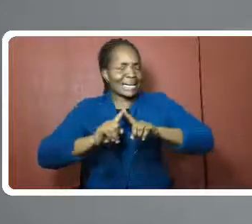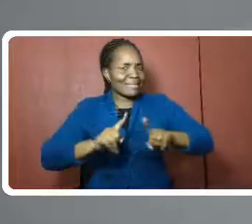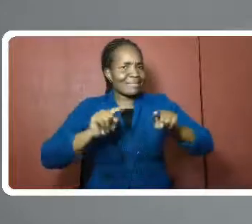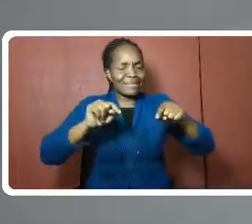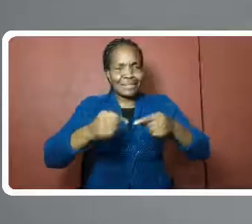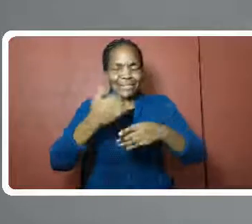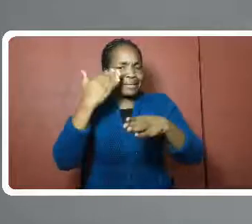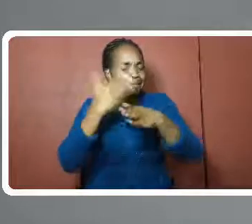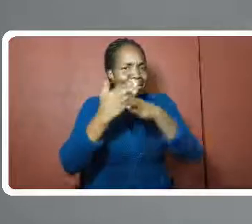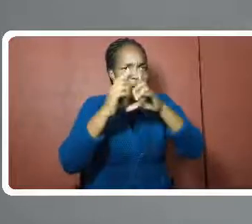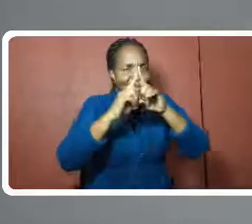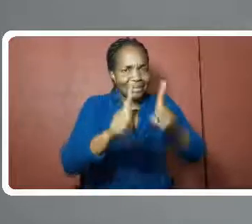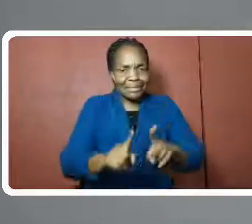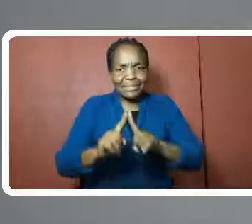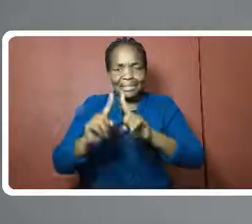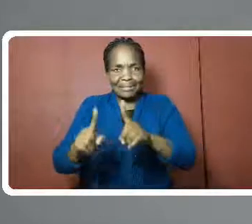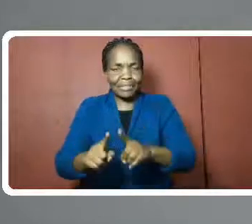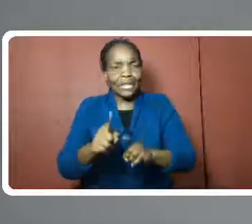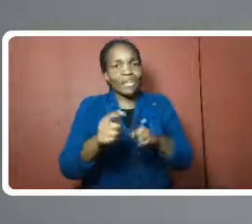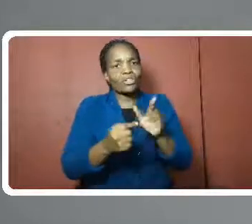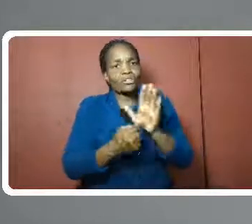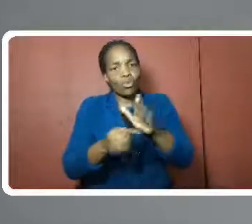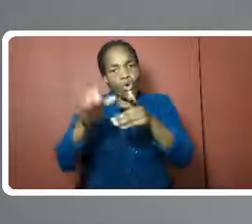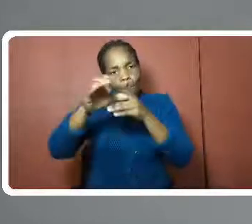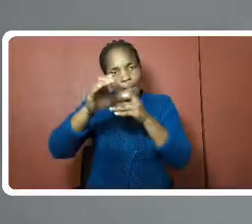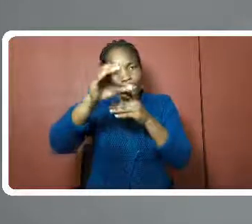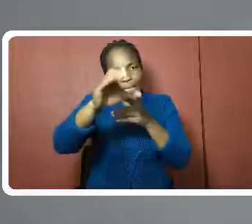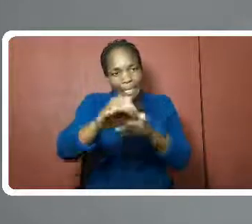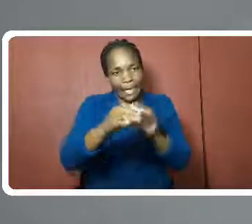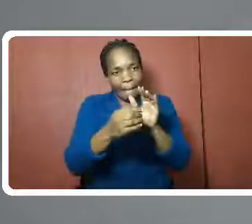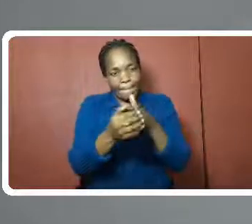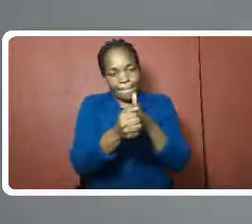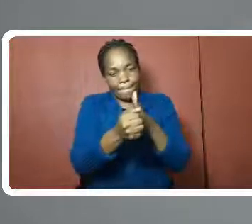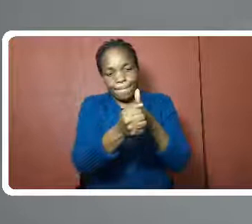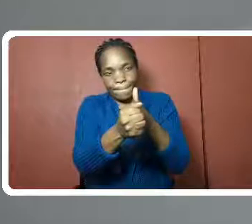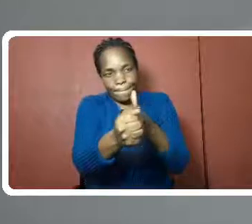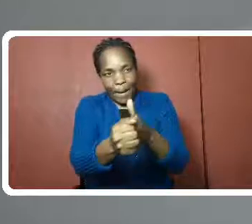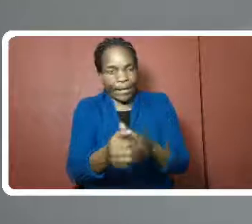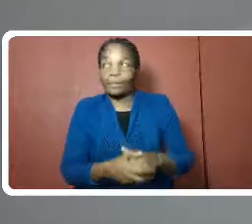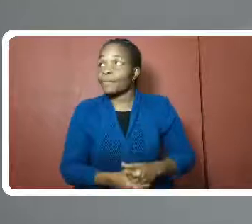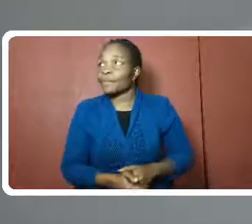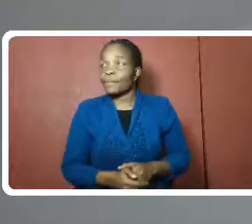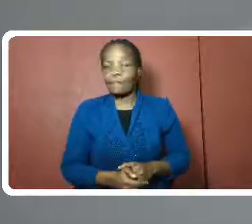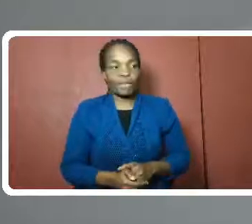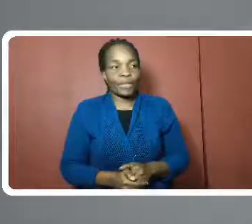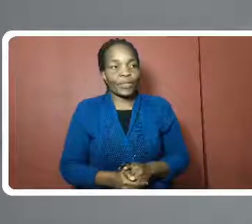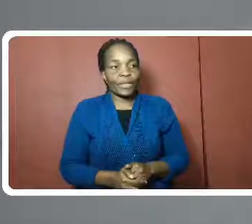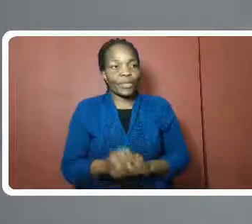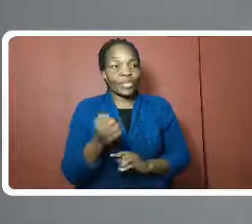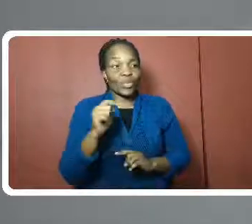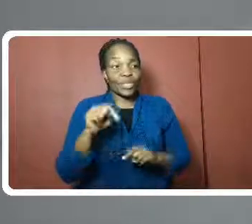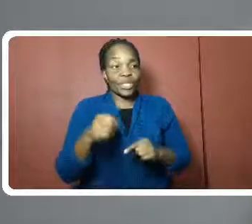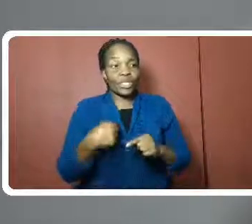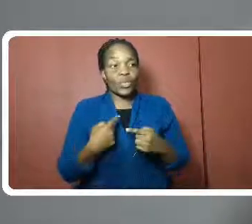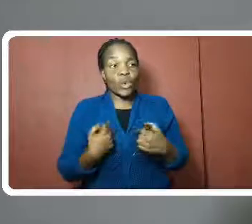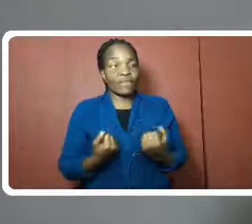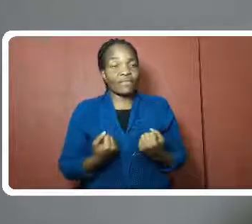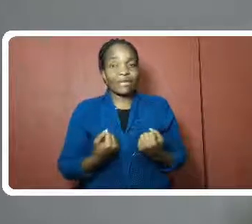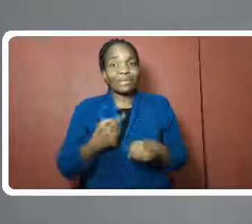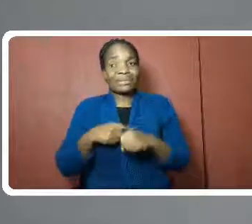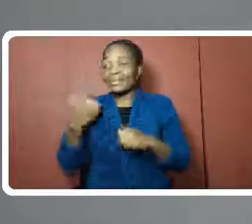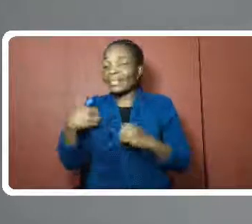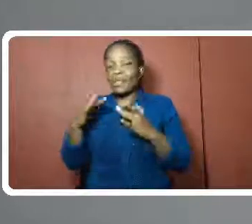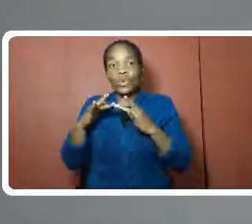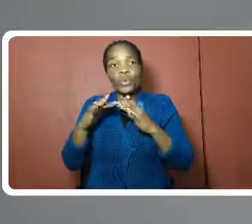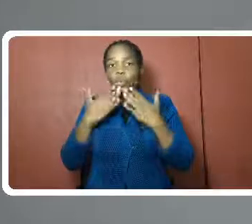the way of career guidance in back then. Yes, okay. That was the only thing we had because we didn't have internet.